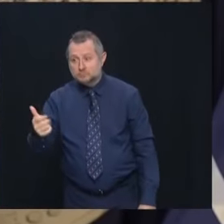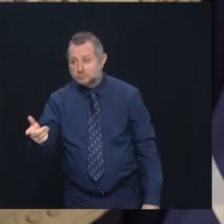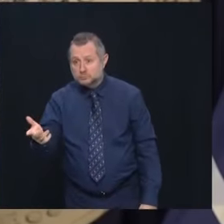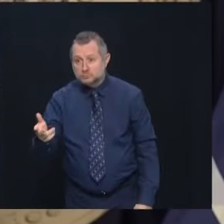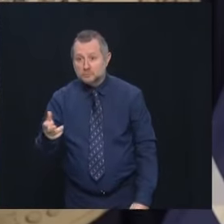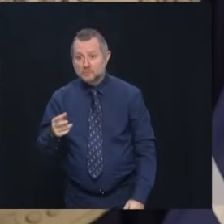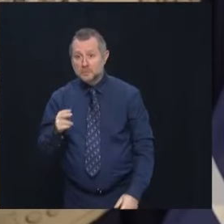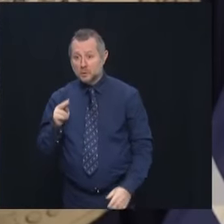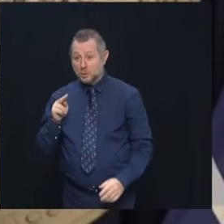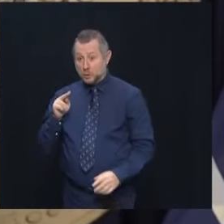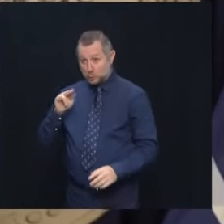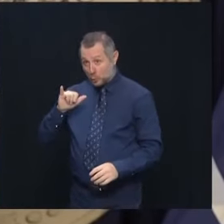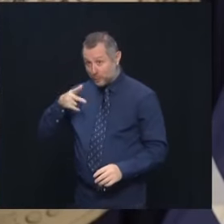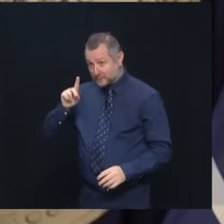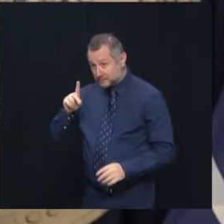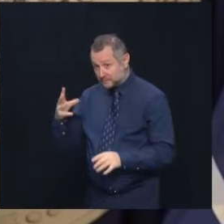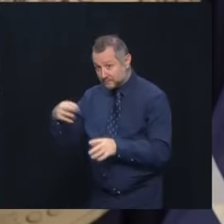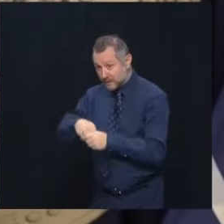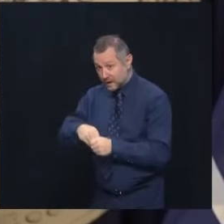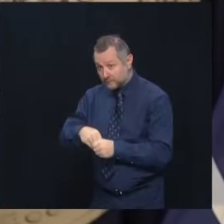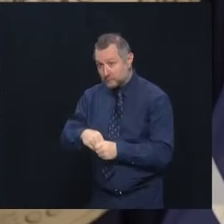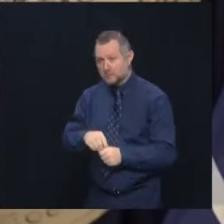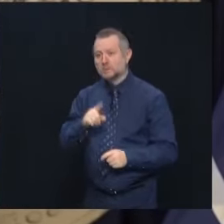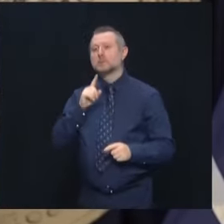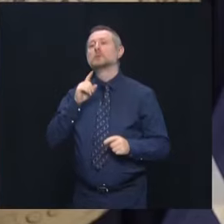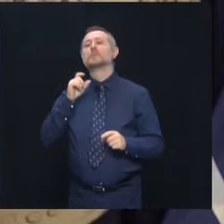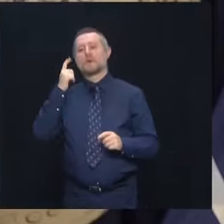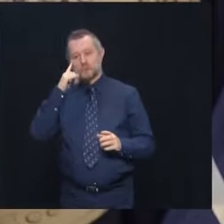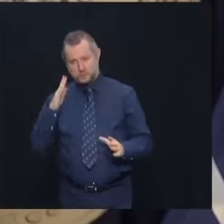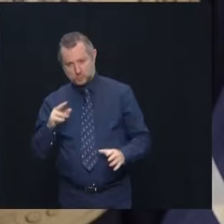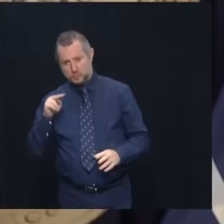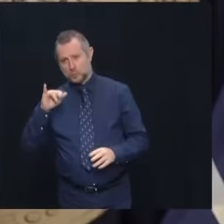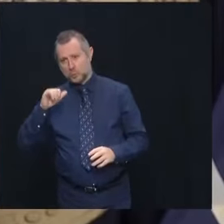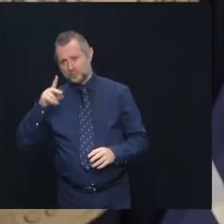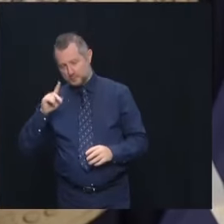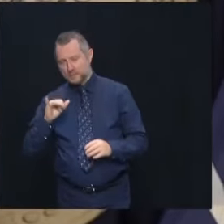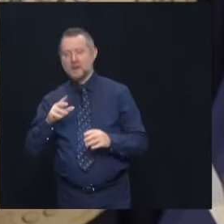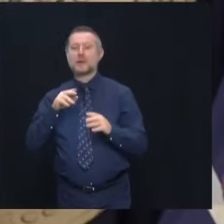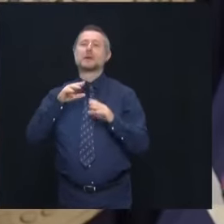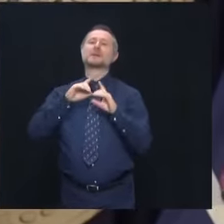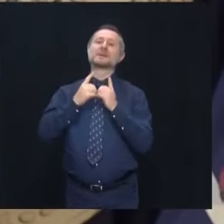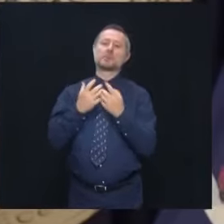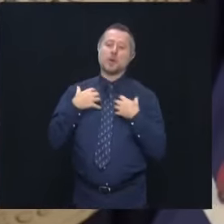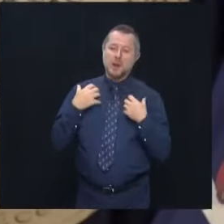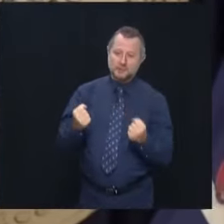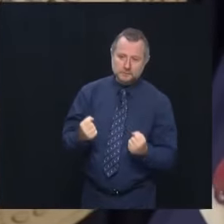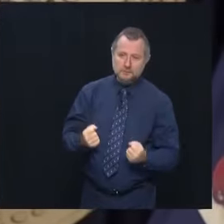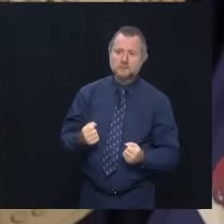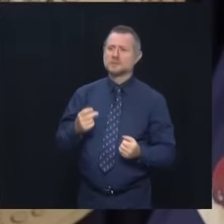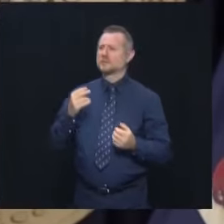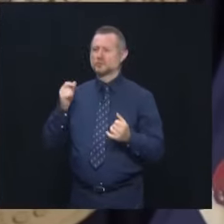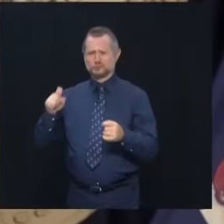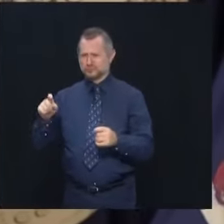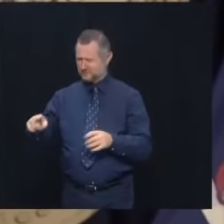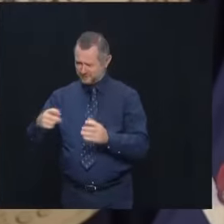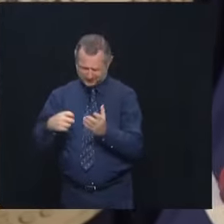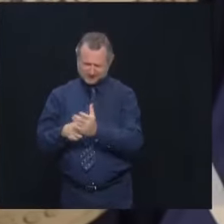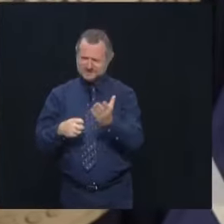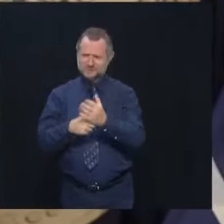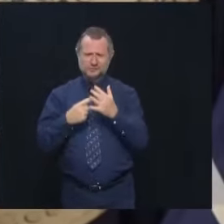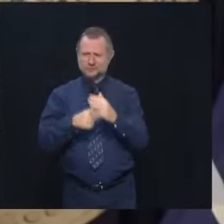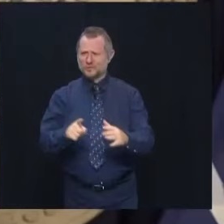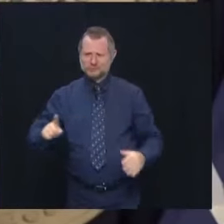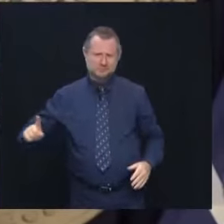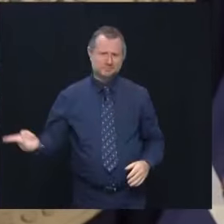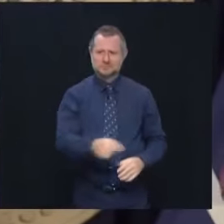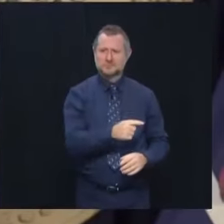NYPD? The NYPD, the New York City Department of Health, today is in charge